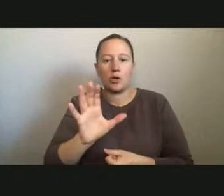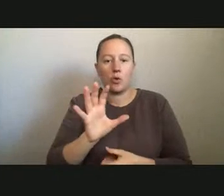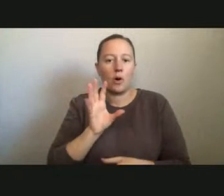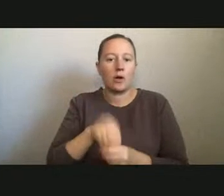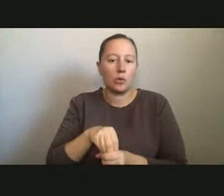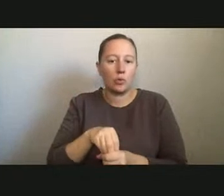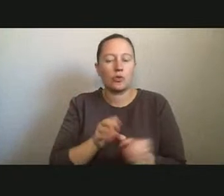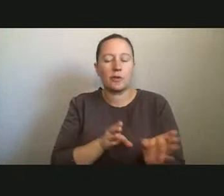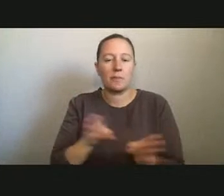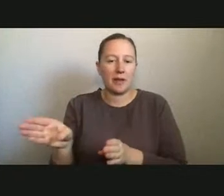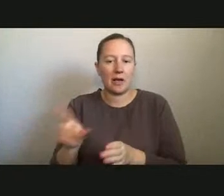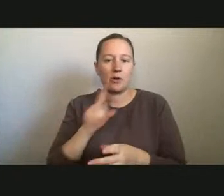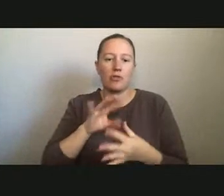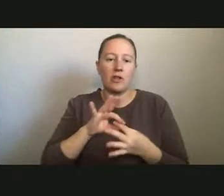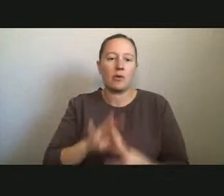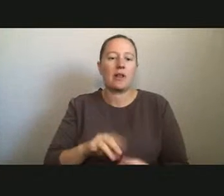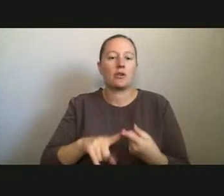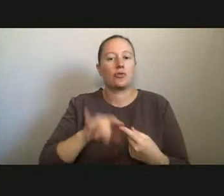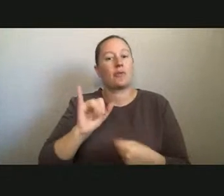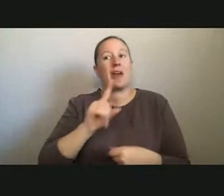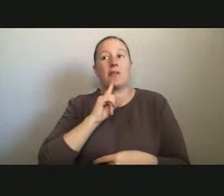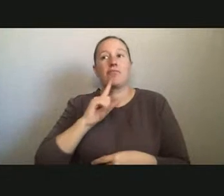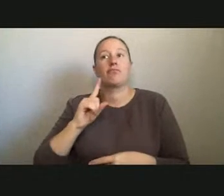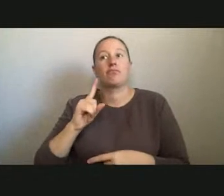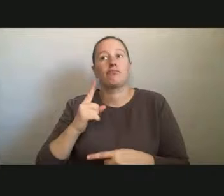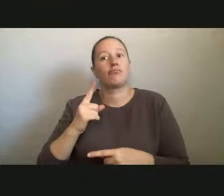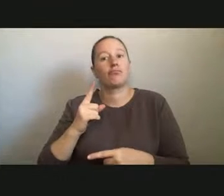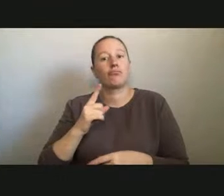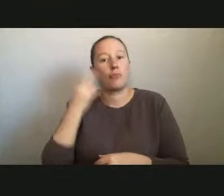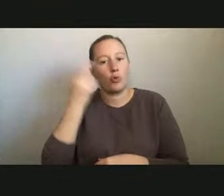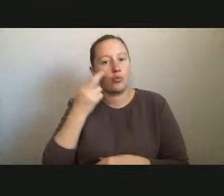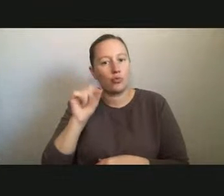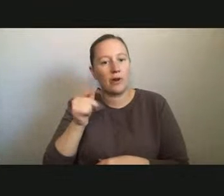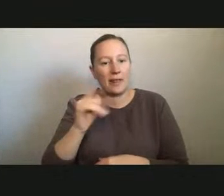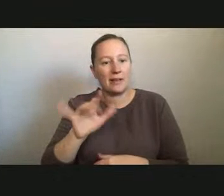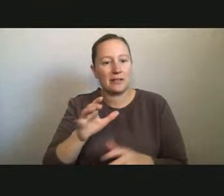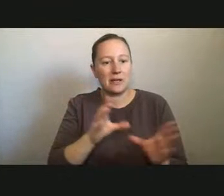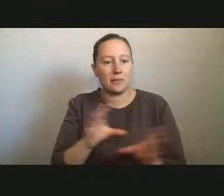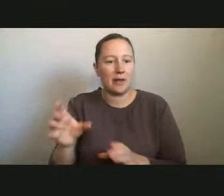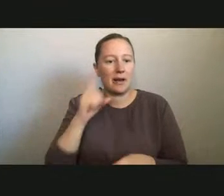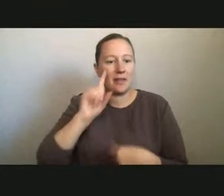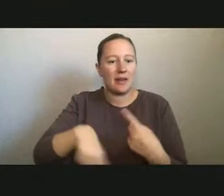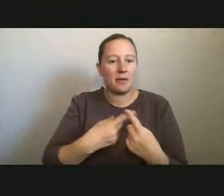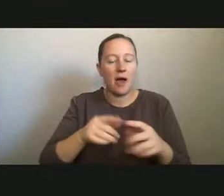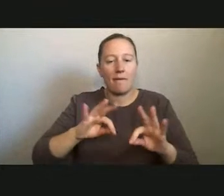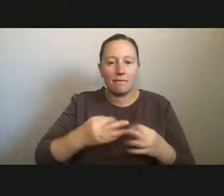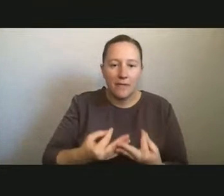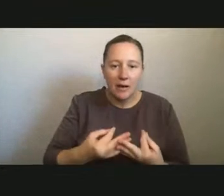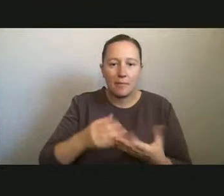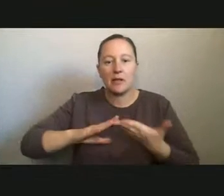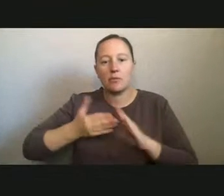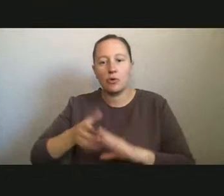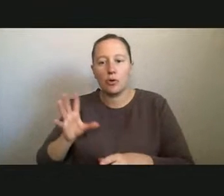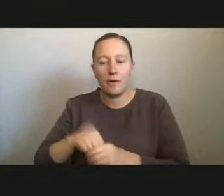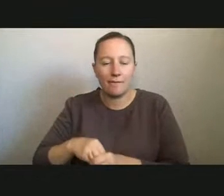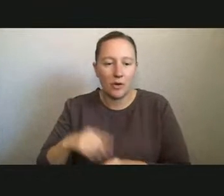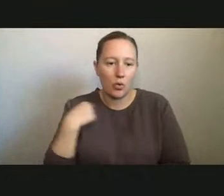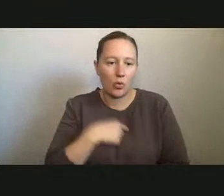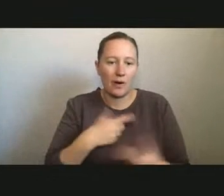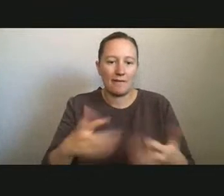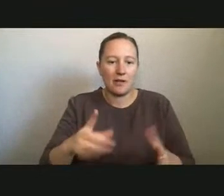plan. It gets back to that realistic part we talked about earlier. Think about family and community involvement. So we talked about